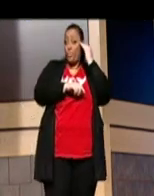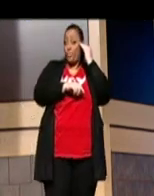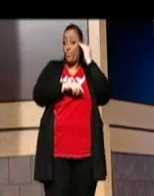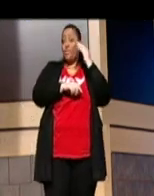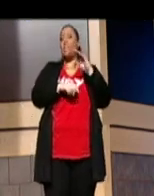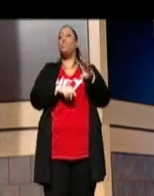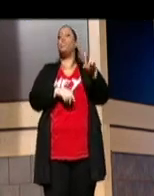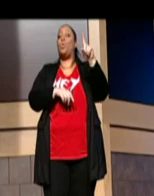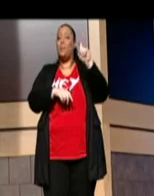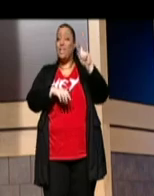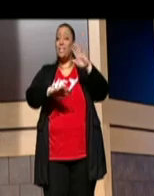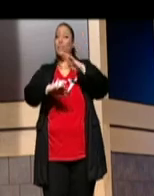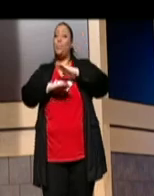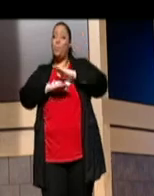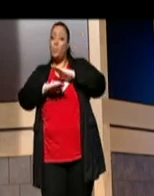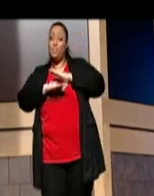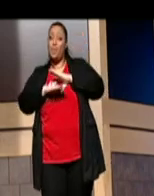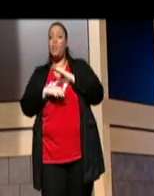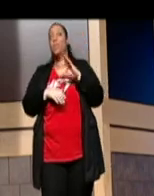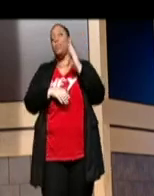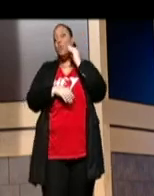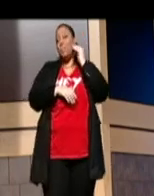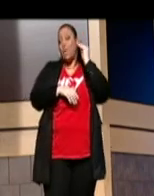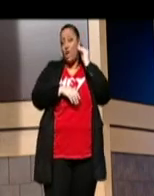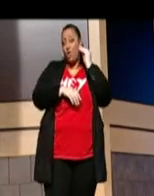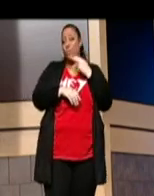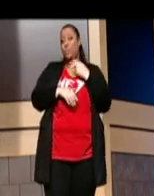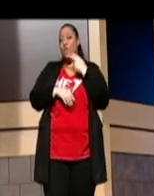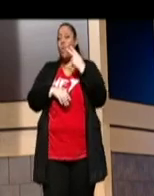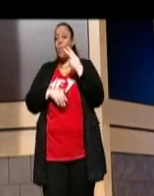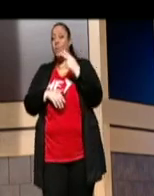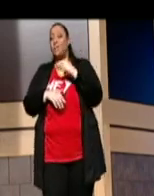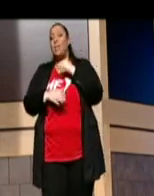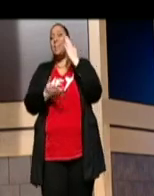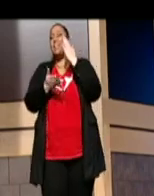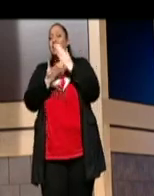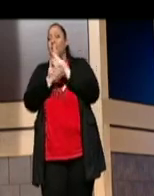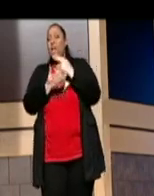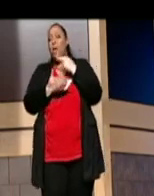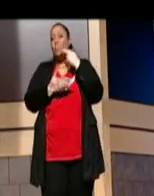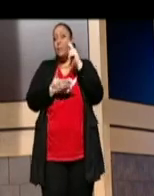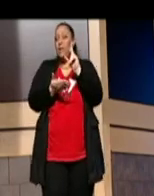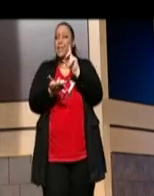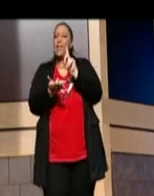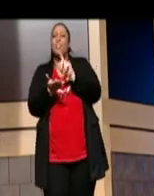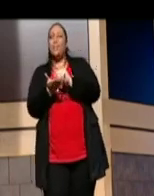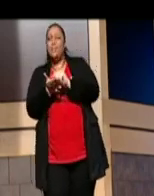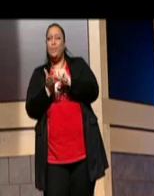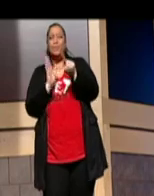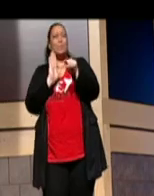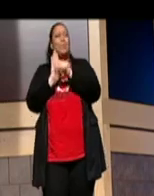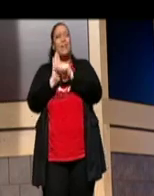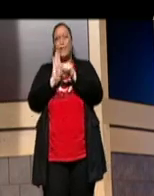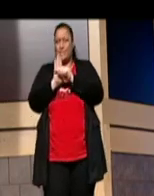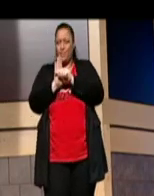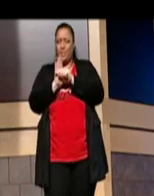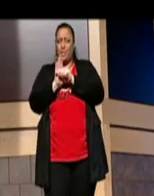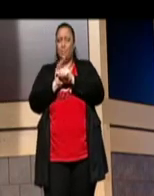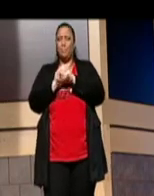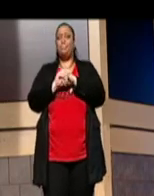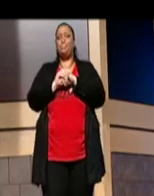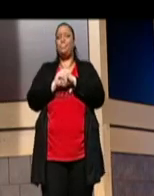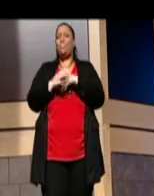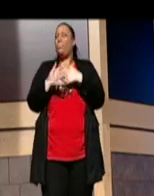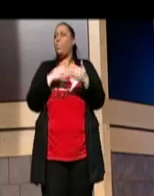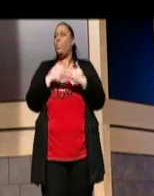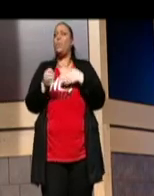But those of you with a need, you're at home, you're watching, stop looking at all of this negativity. Stop looking at so much news. And whatever the